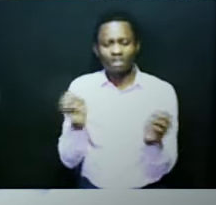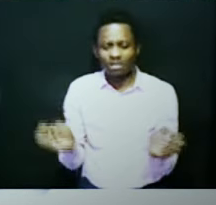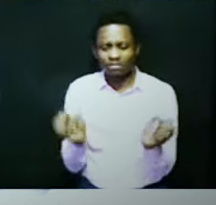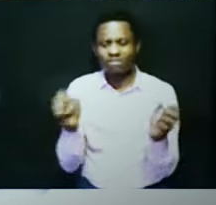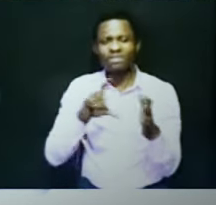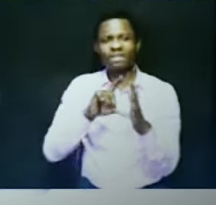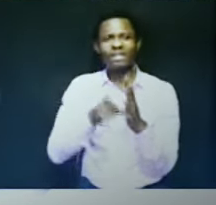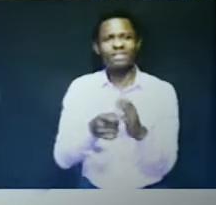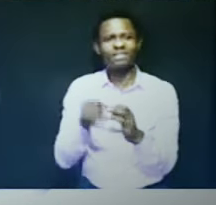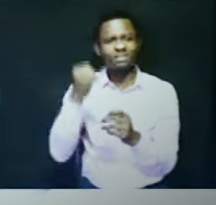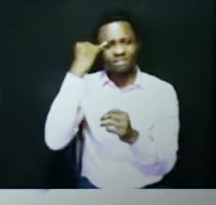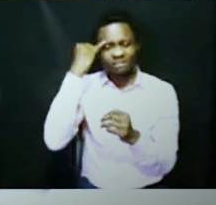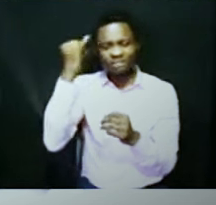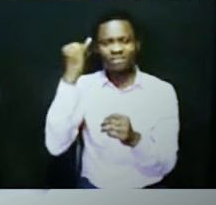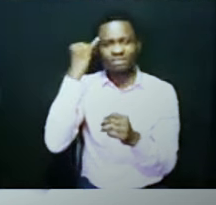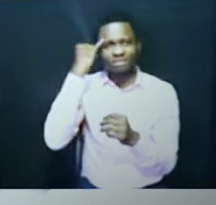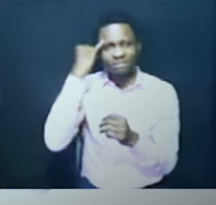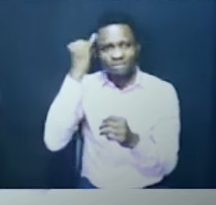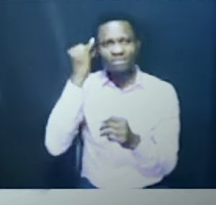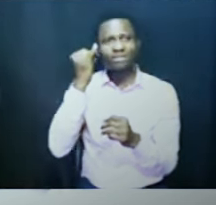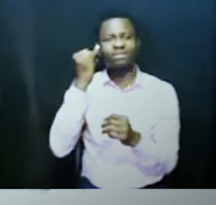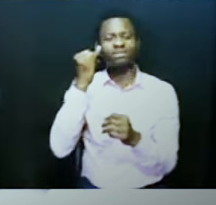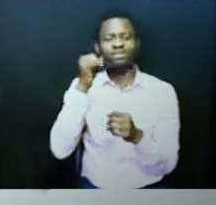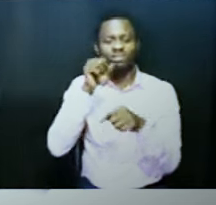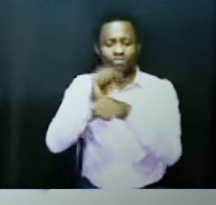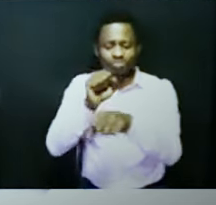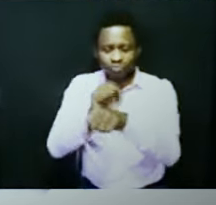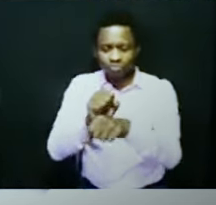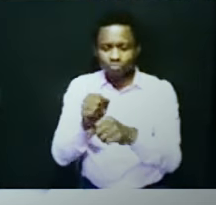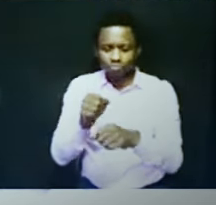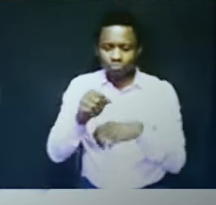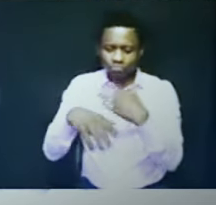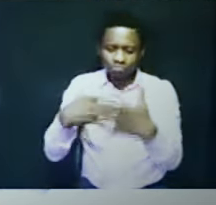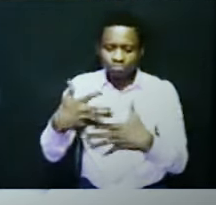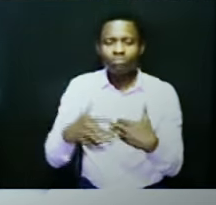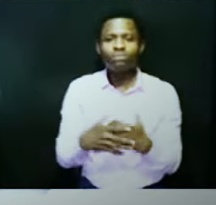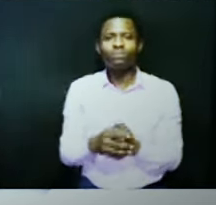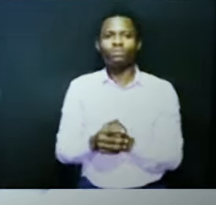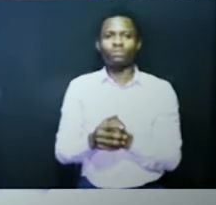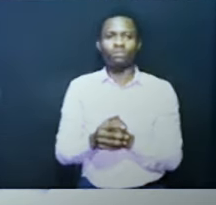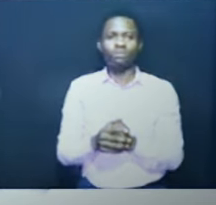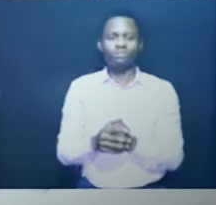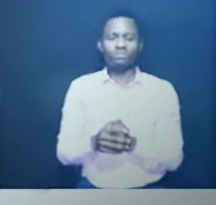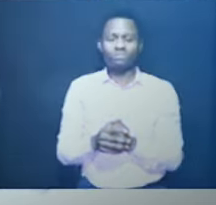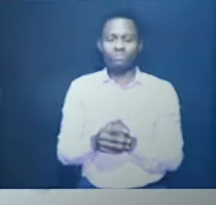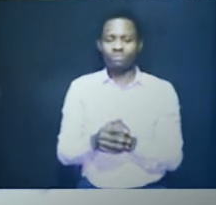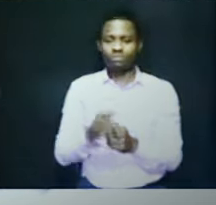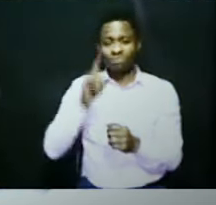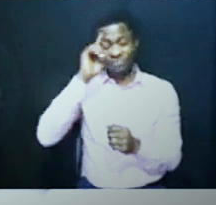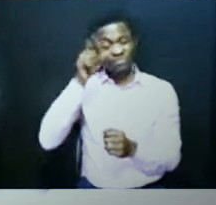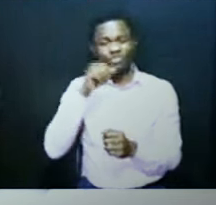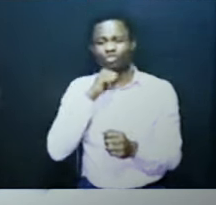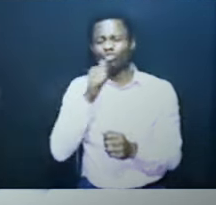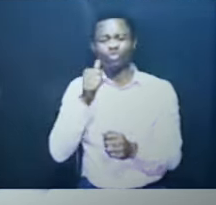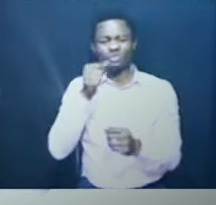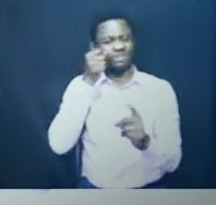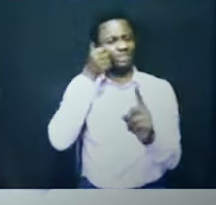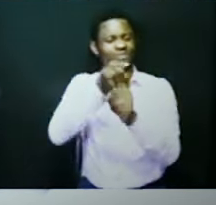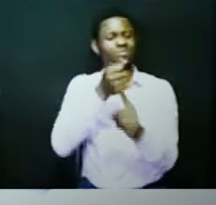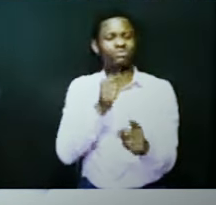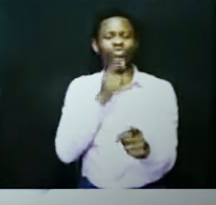jumadin any a junior mudwa or bomb day so I didn't know my big guakwemu a drew. Excellence is never an accident.